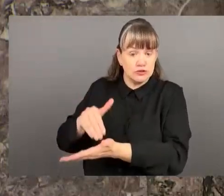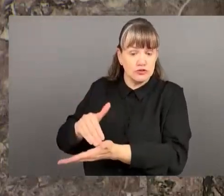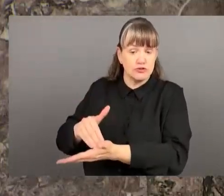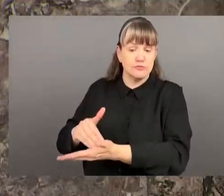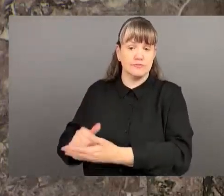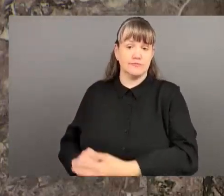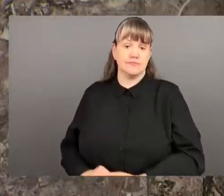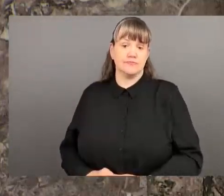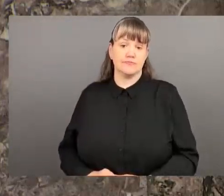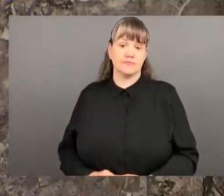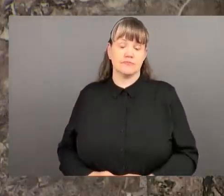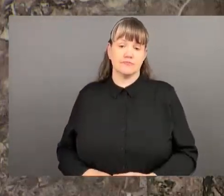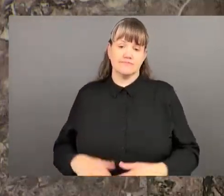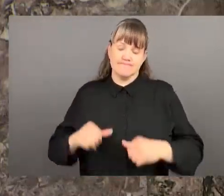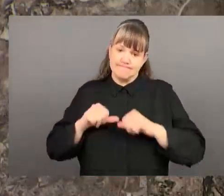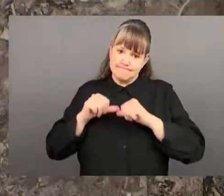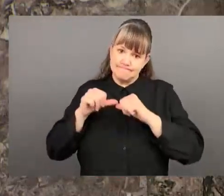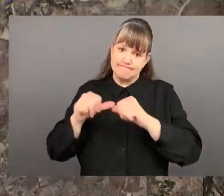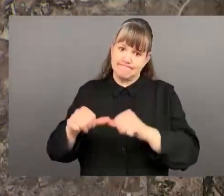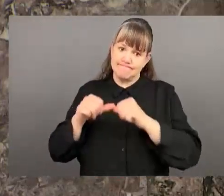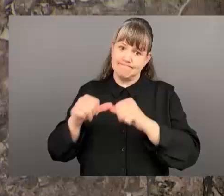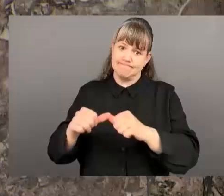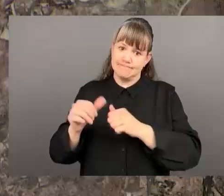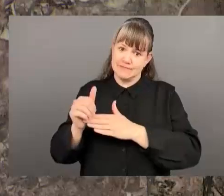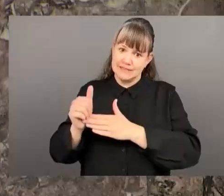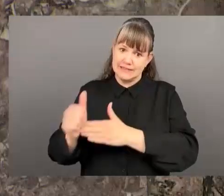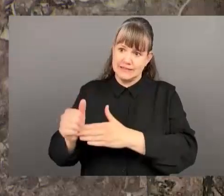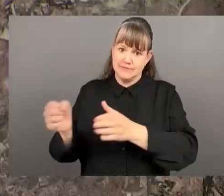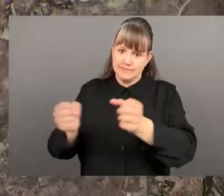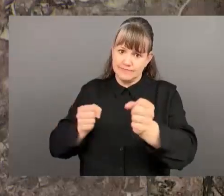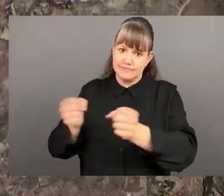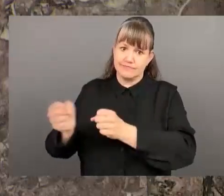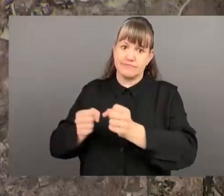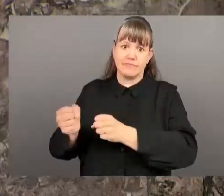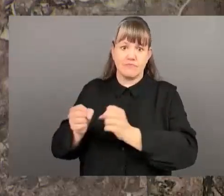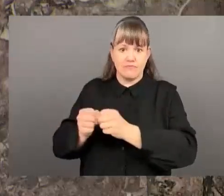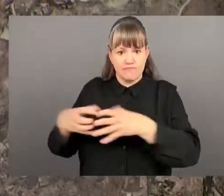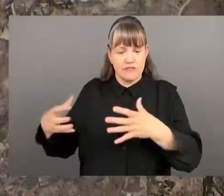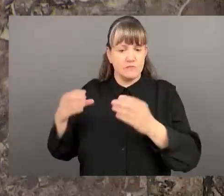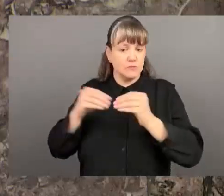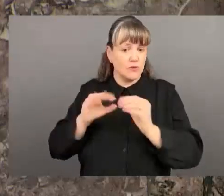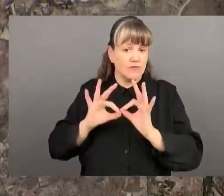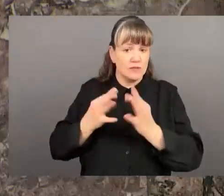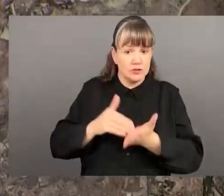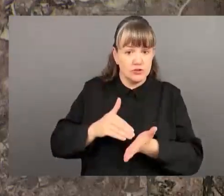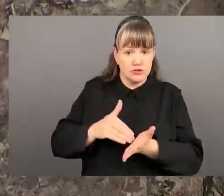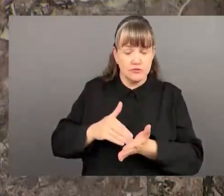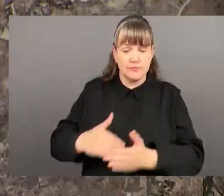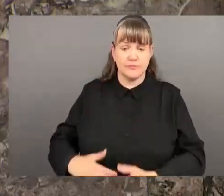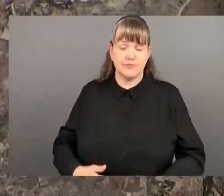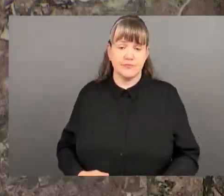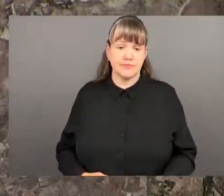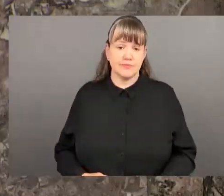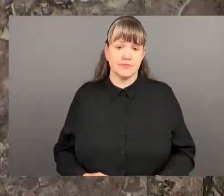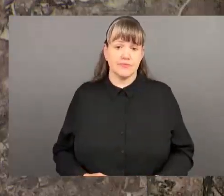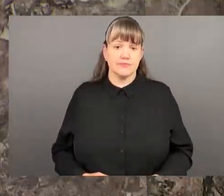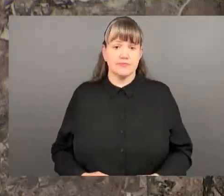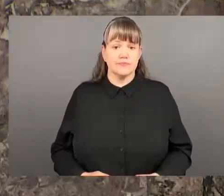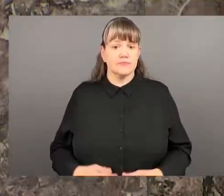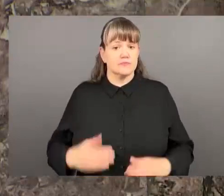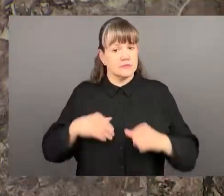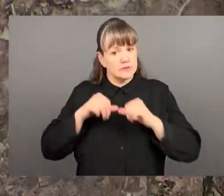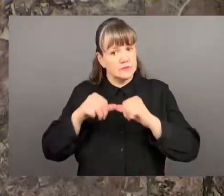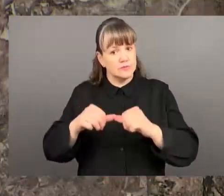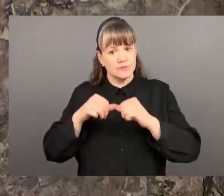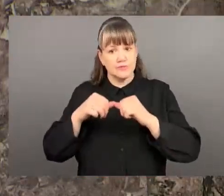way at adding family doctors into practices here in British Columbia. We continue to lead the way in building new medical school seats,